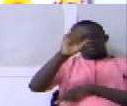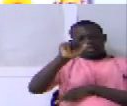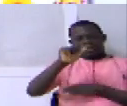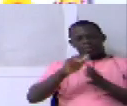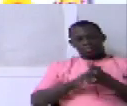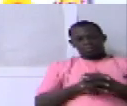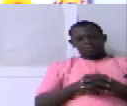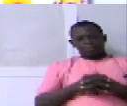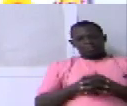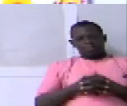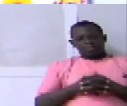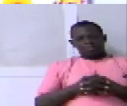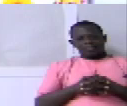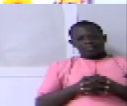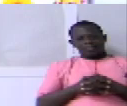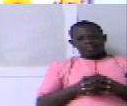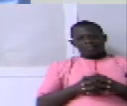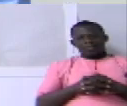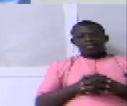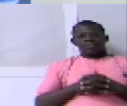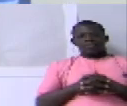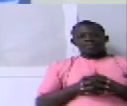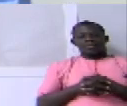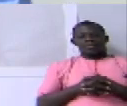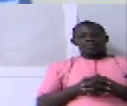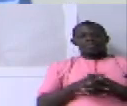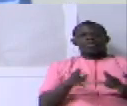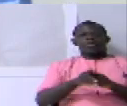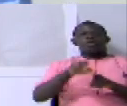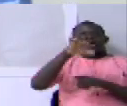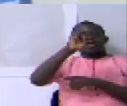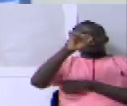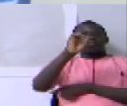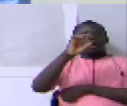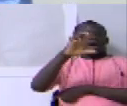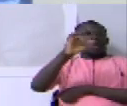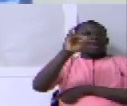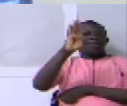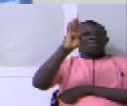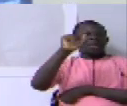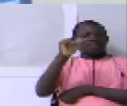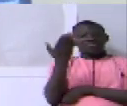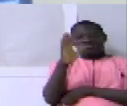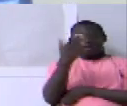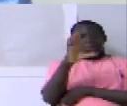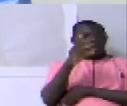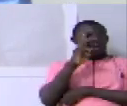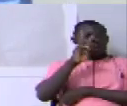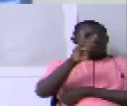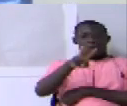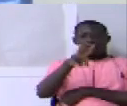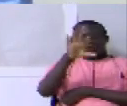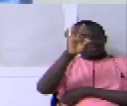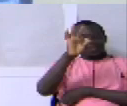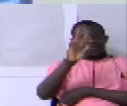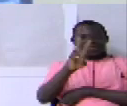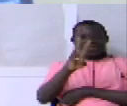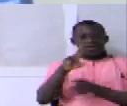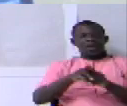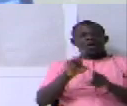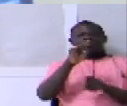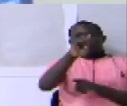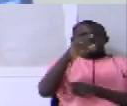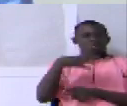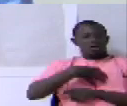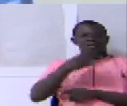mbeke Soriba la. Soriba may be watching. Asikeno Soriba be njube kanga abamoy kang. What do you